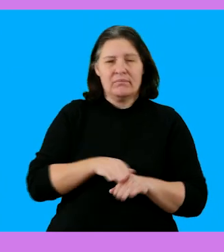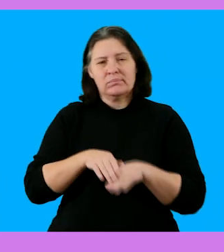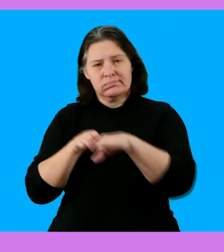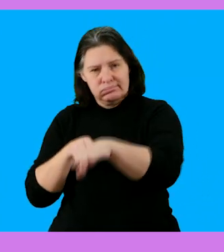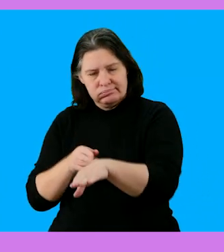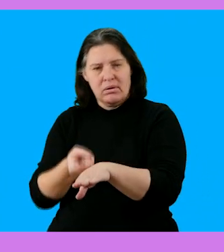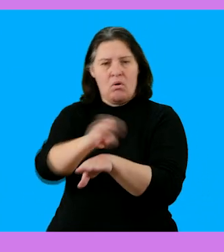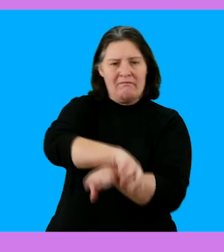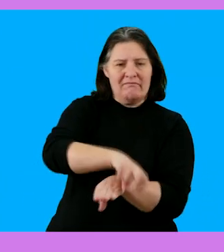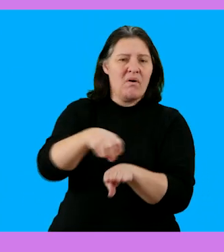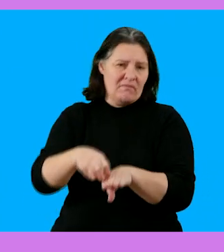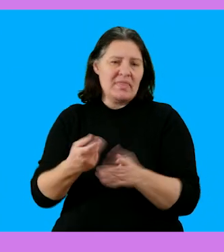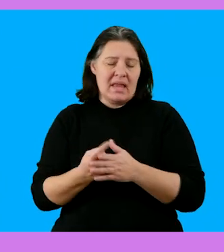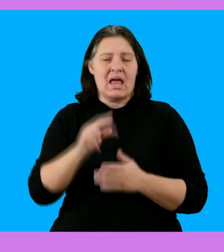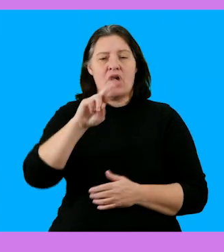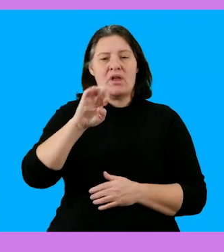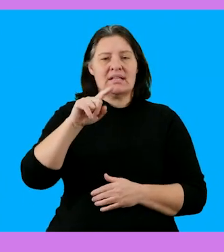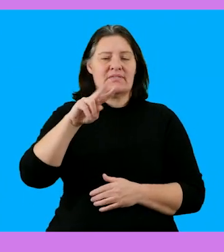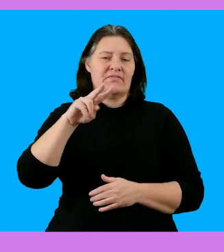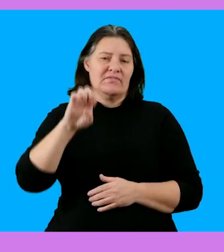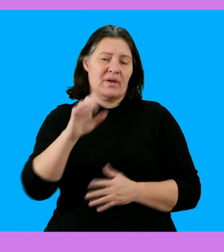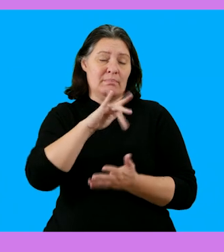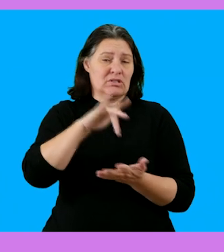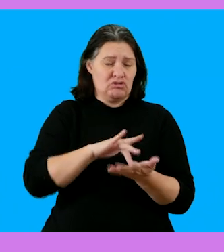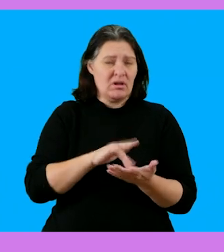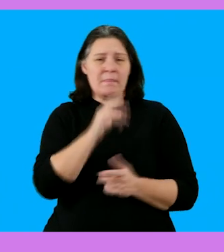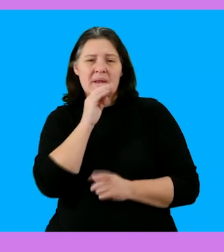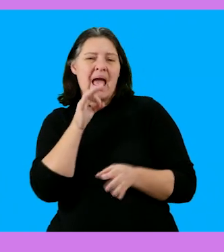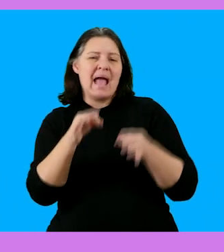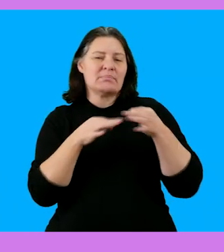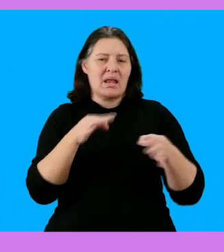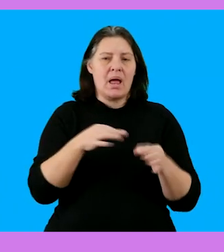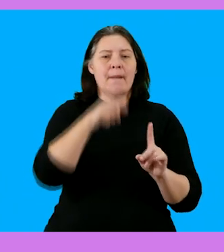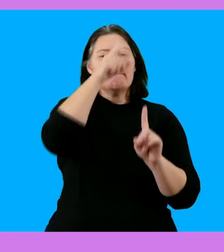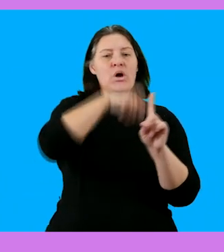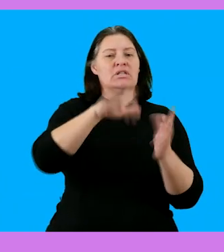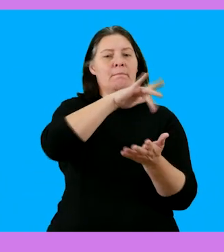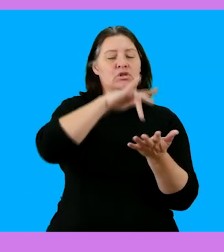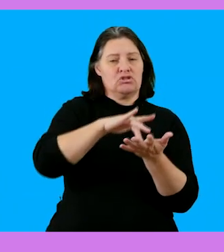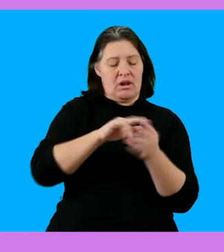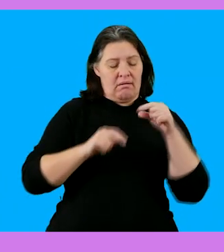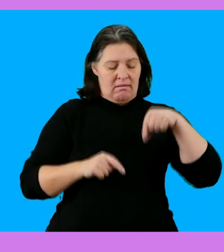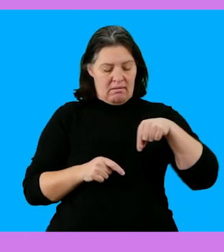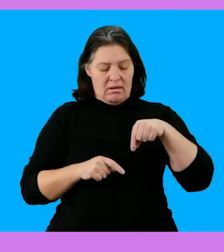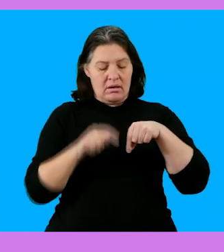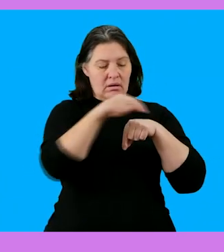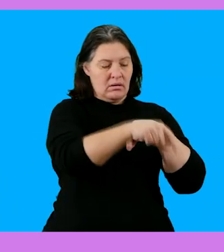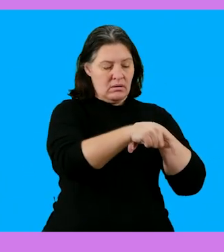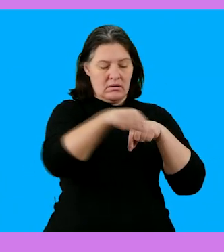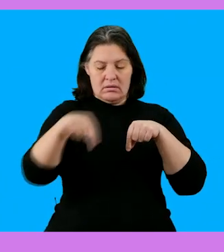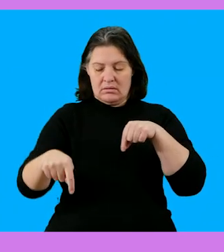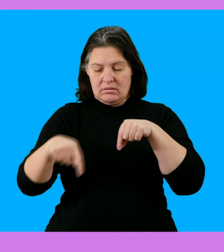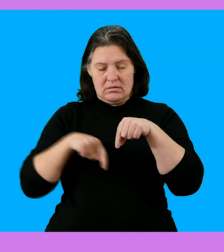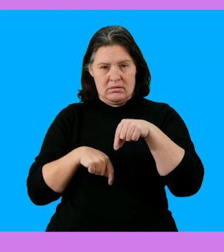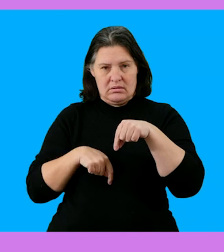off passengers along the route. Then relative position, right, it is used to describe a person's position